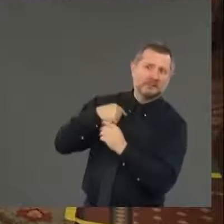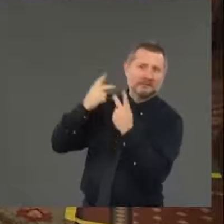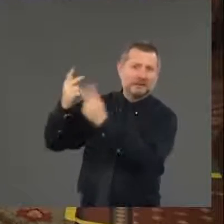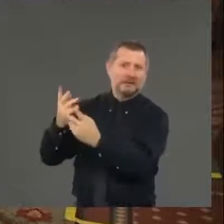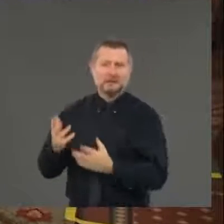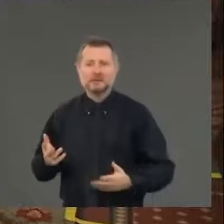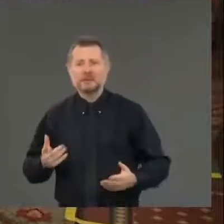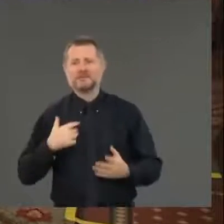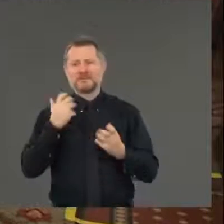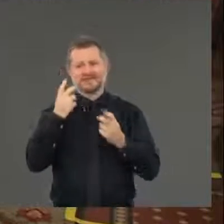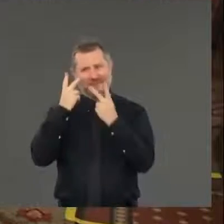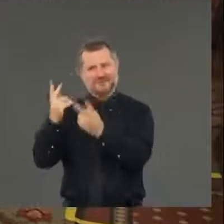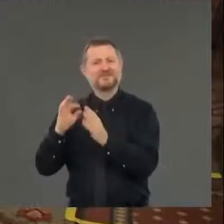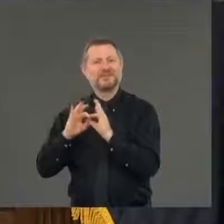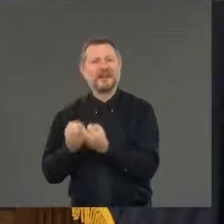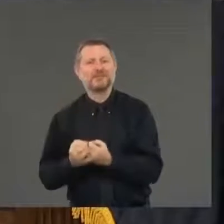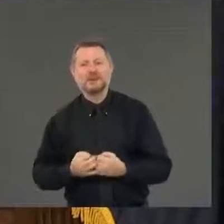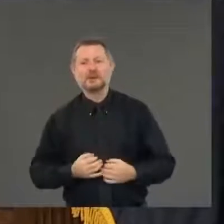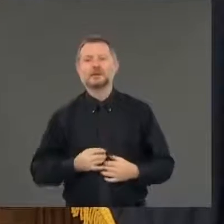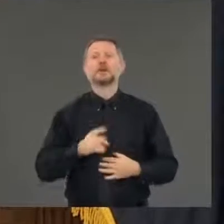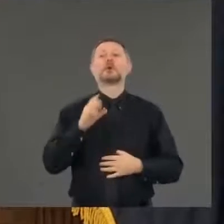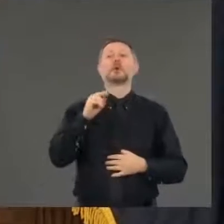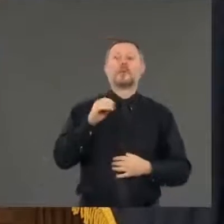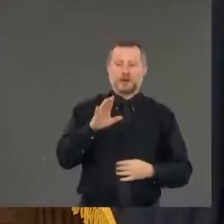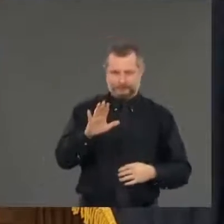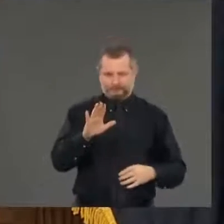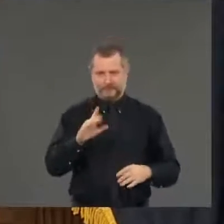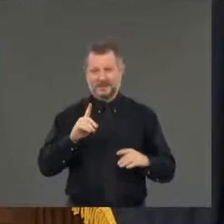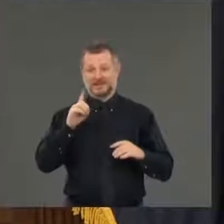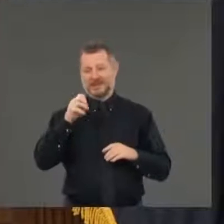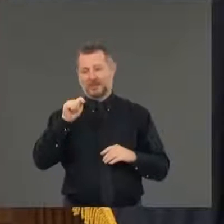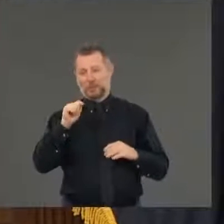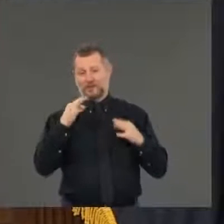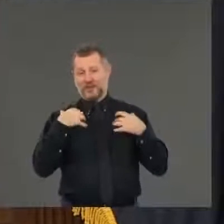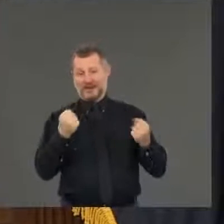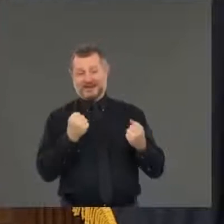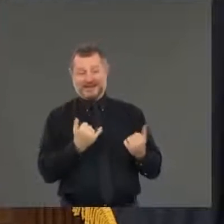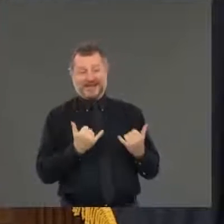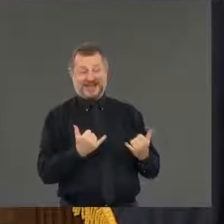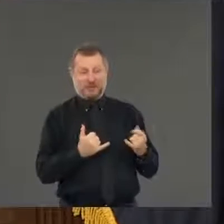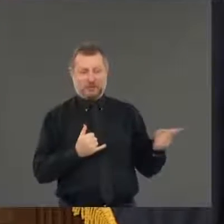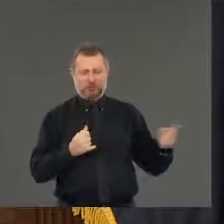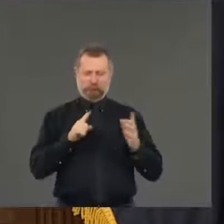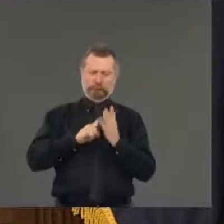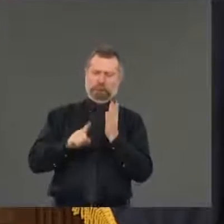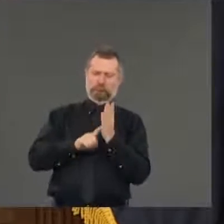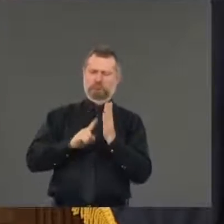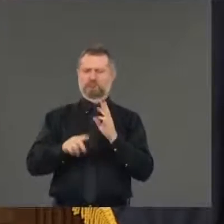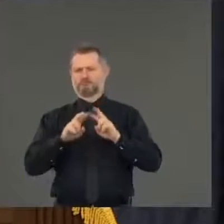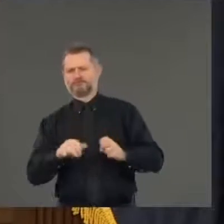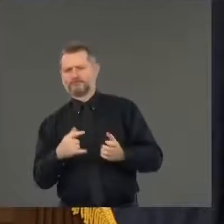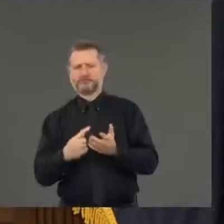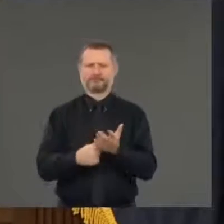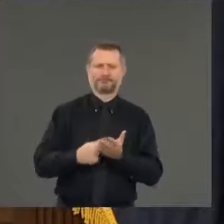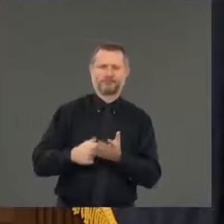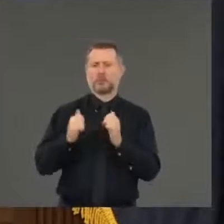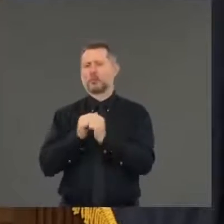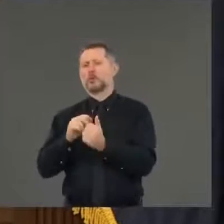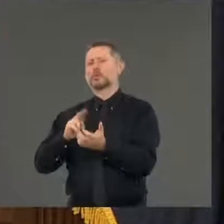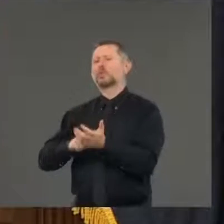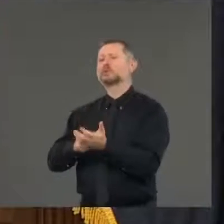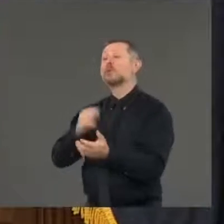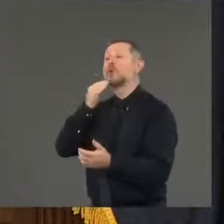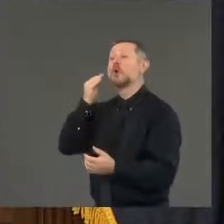their loved ones. Yeah, Department of Health is doing a study as we speak. They're going through it. They're talking to nursing home operators, a number